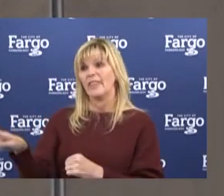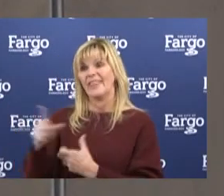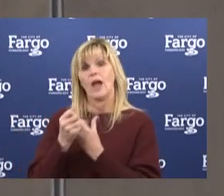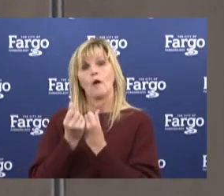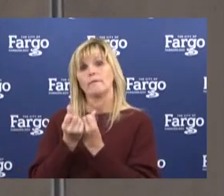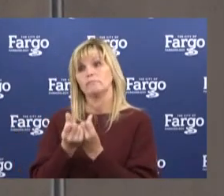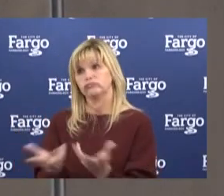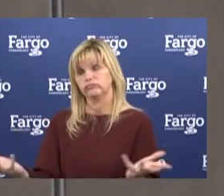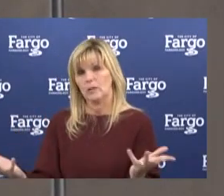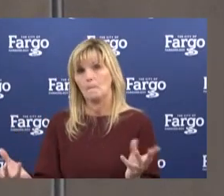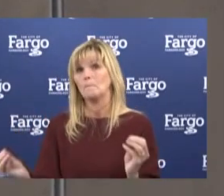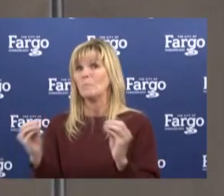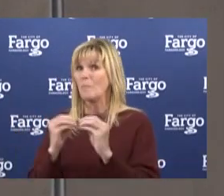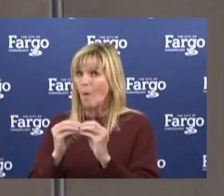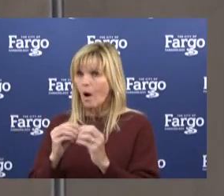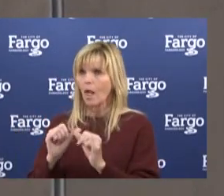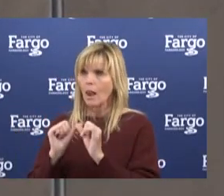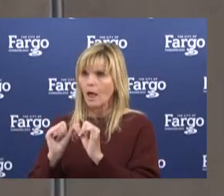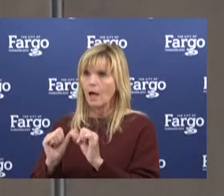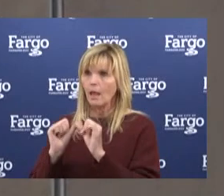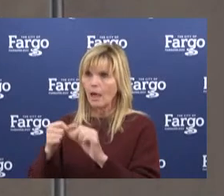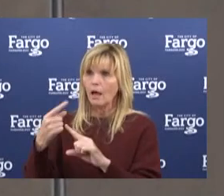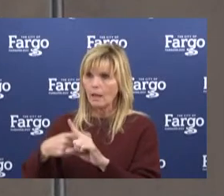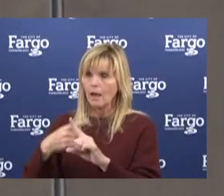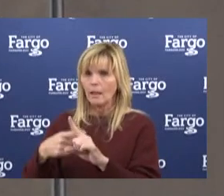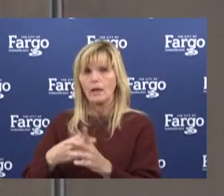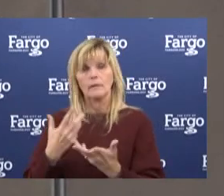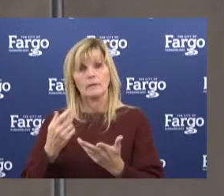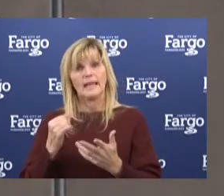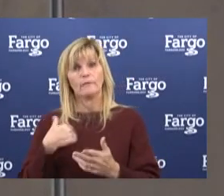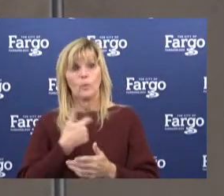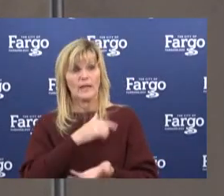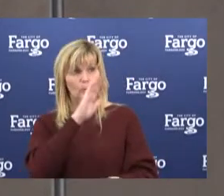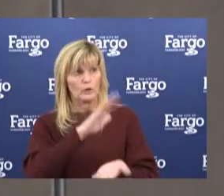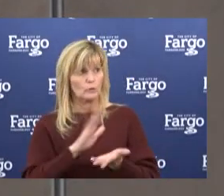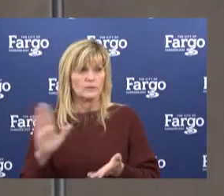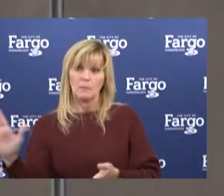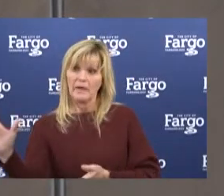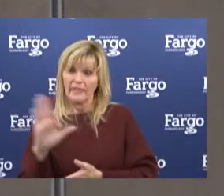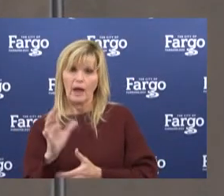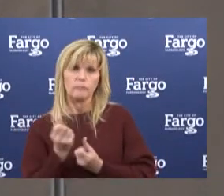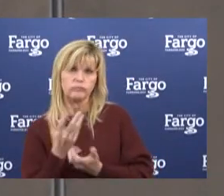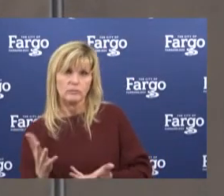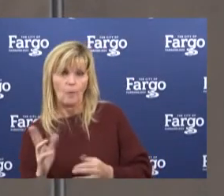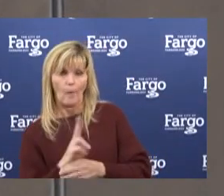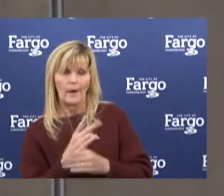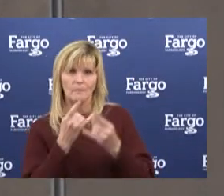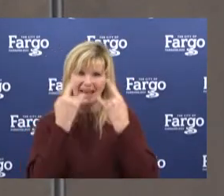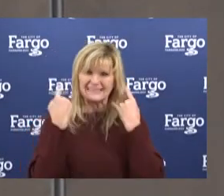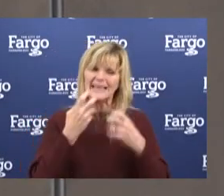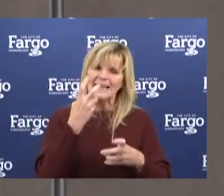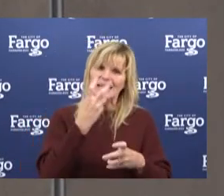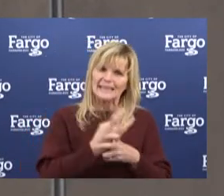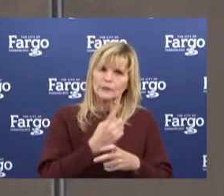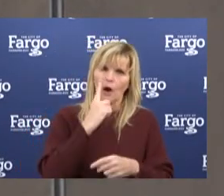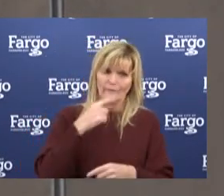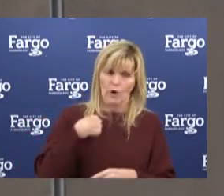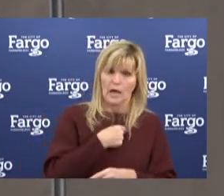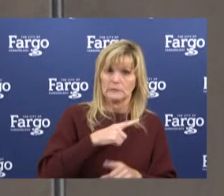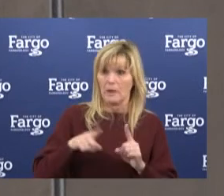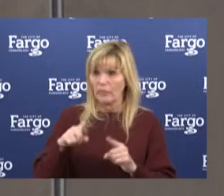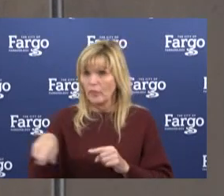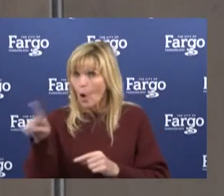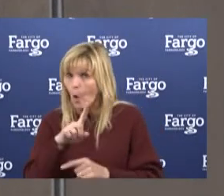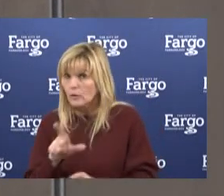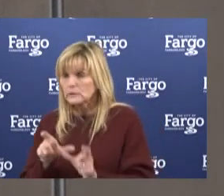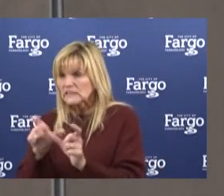us who have the ability to go out in public by wearing a mask, it's getting hard for us, but it's incredibly hard for others in